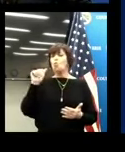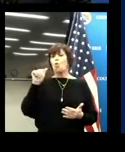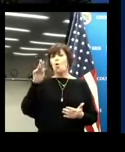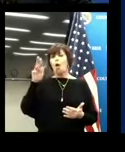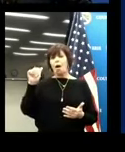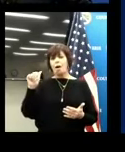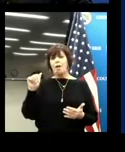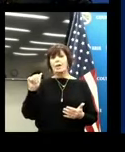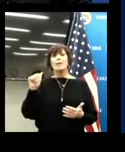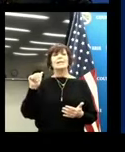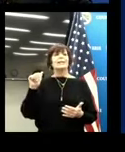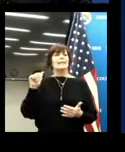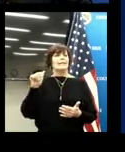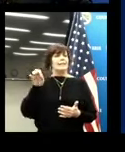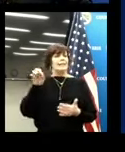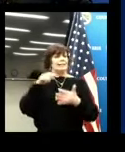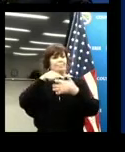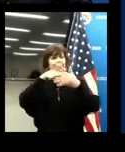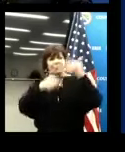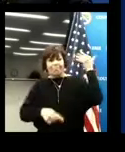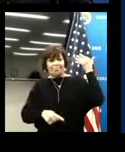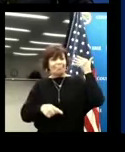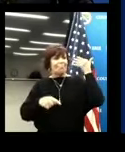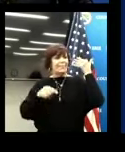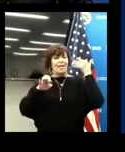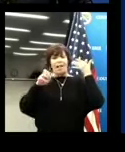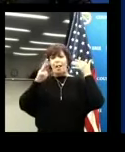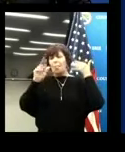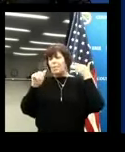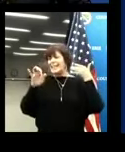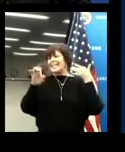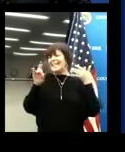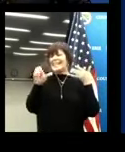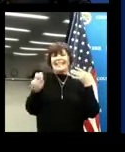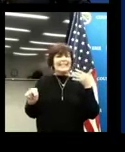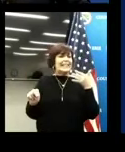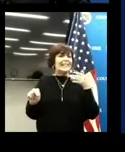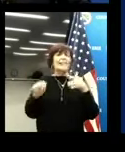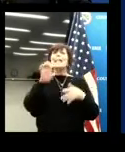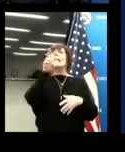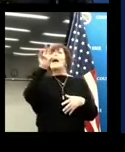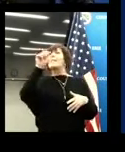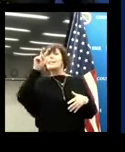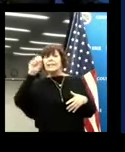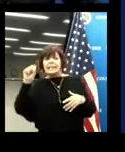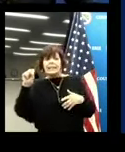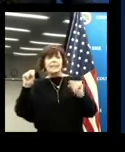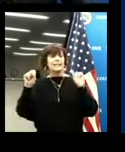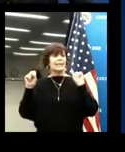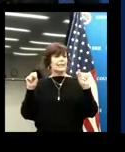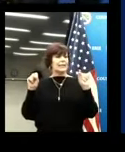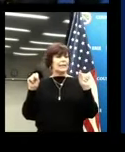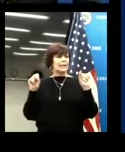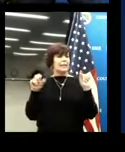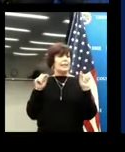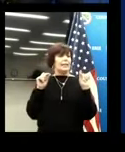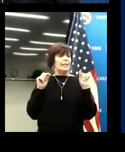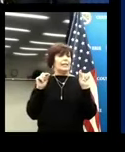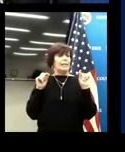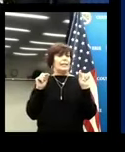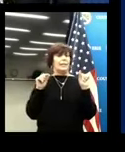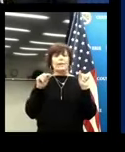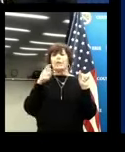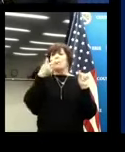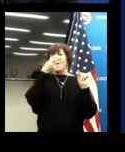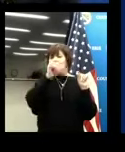Clarence, Eden, Alma. It should say on there Evans. It doesn't, but it should. Evans,